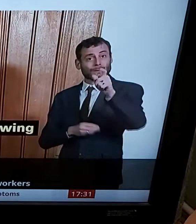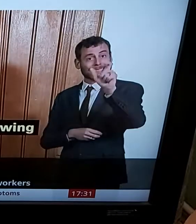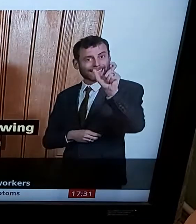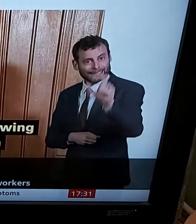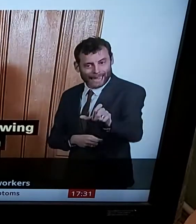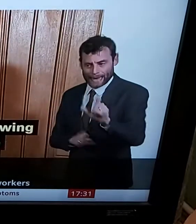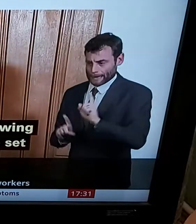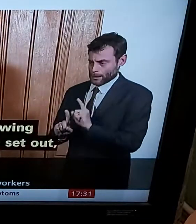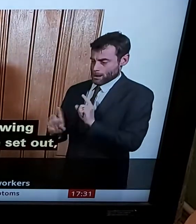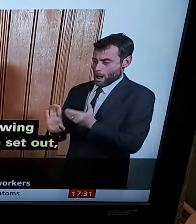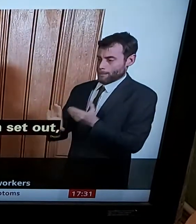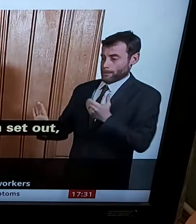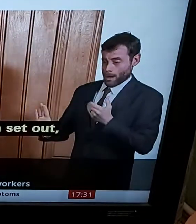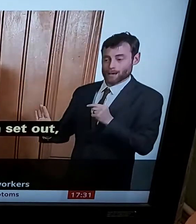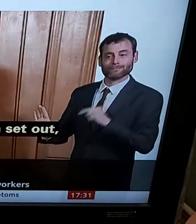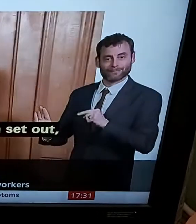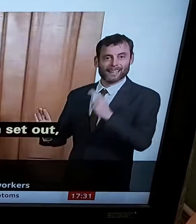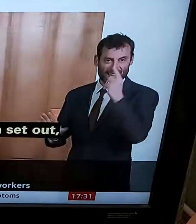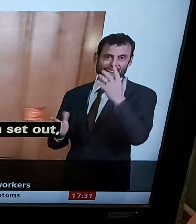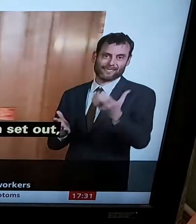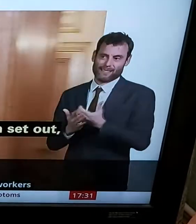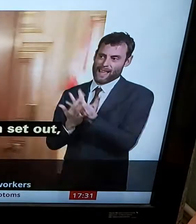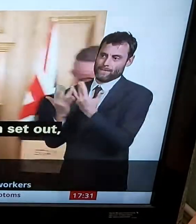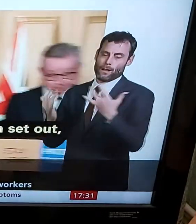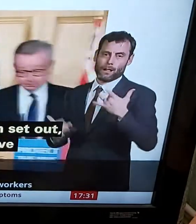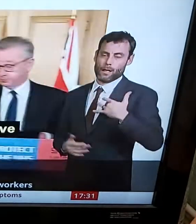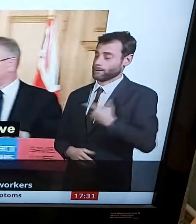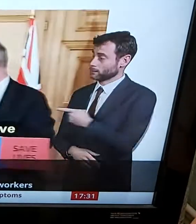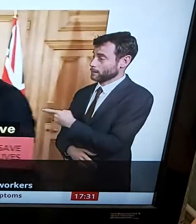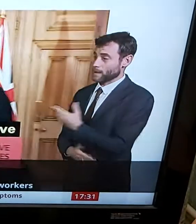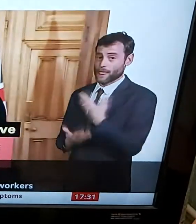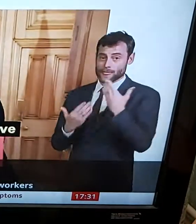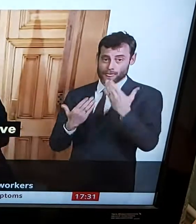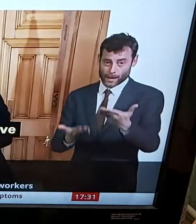will save lives. Thank you all very much. Thank you.